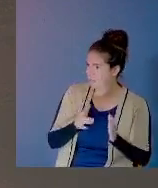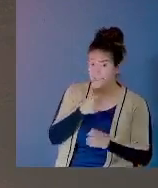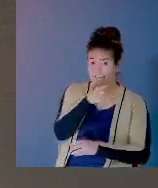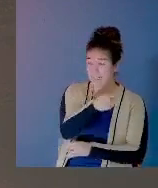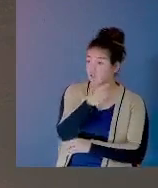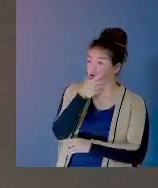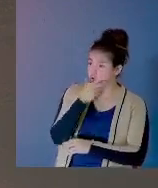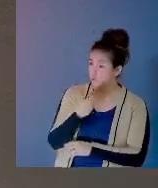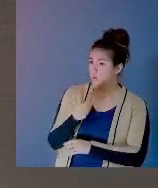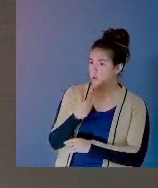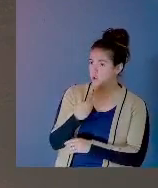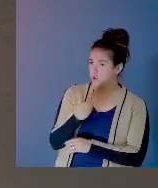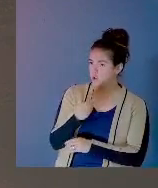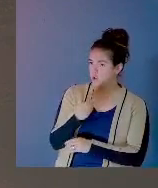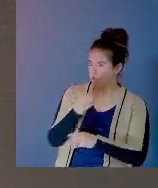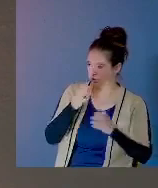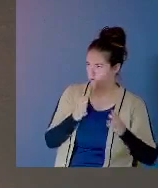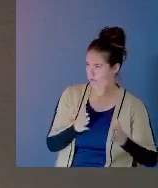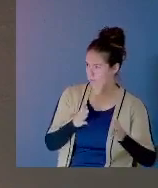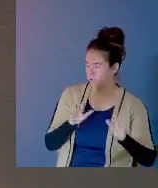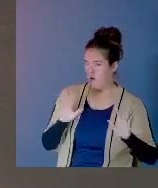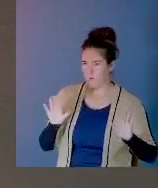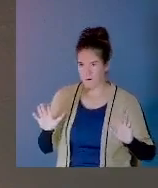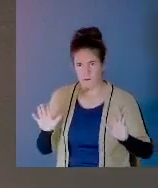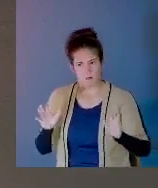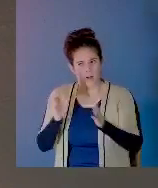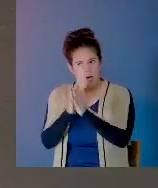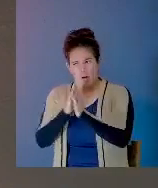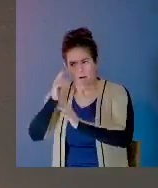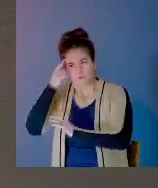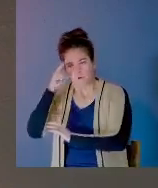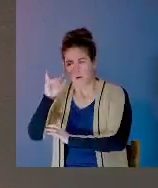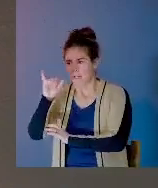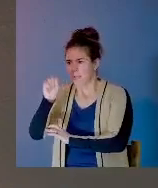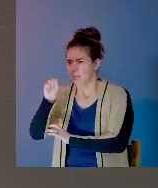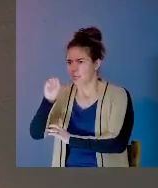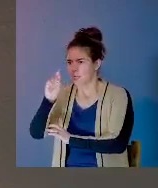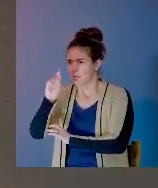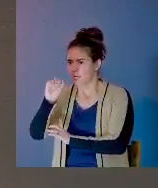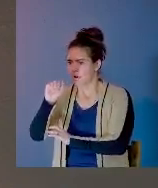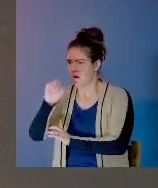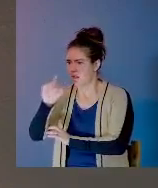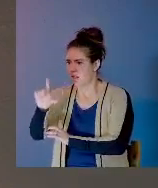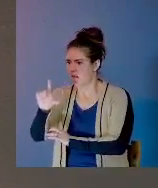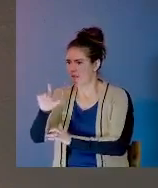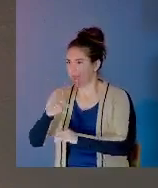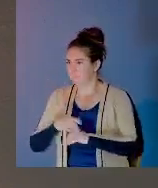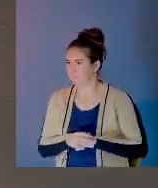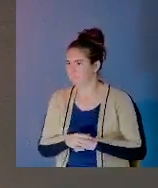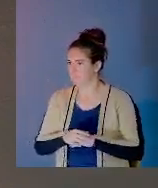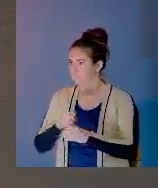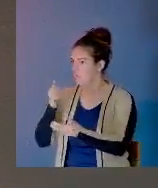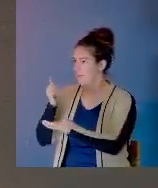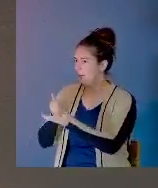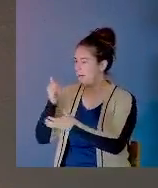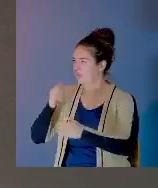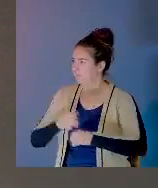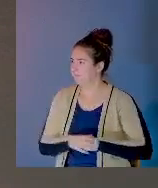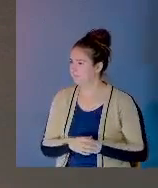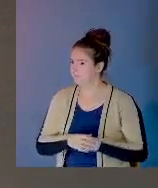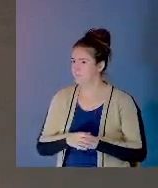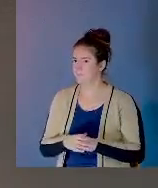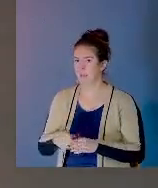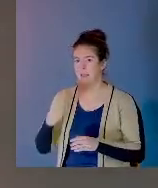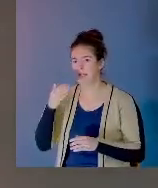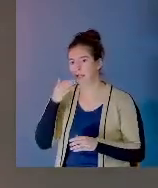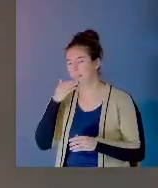So please pray for Israel. Amen. Thank you, Charlie. Appreciate it. Appreciate that.